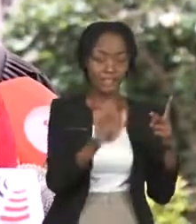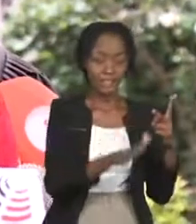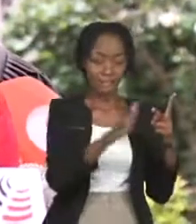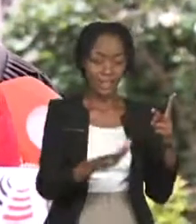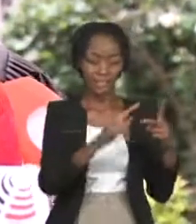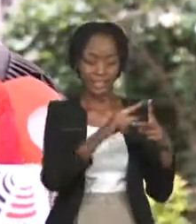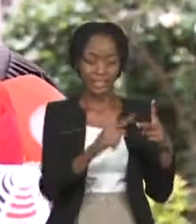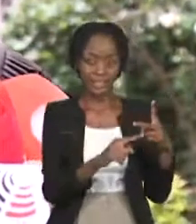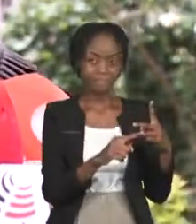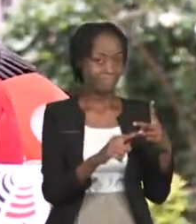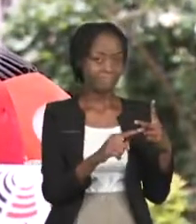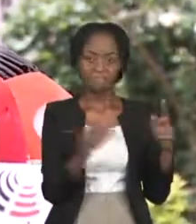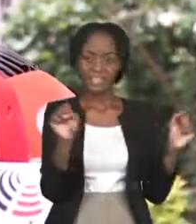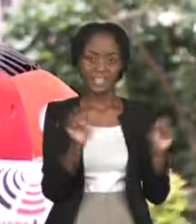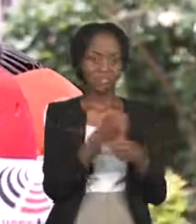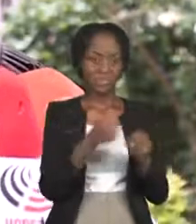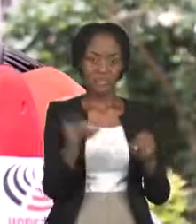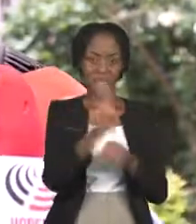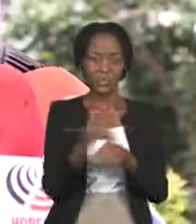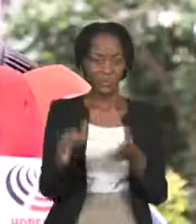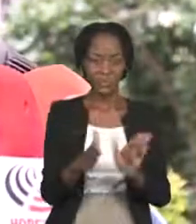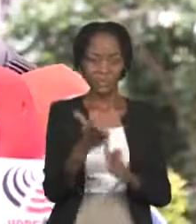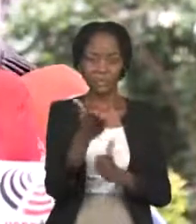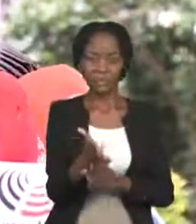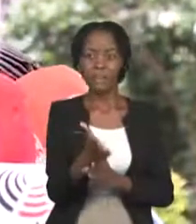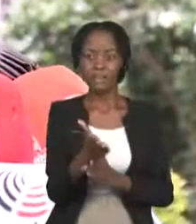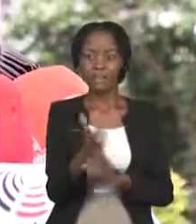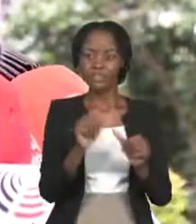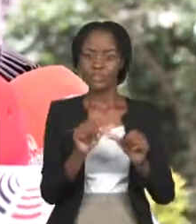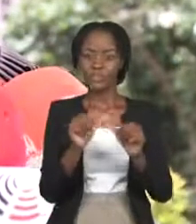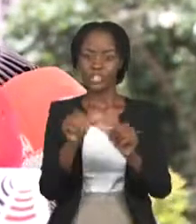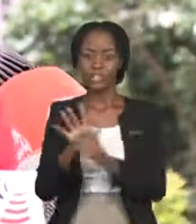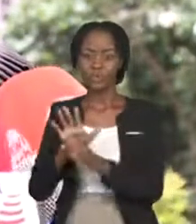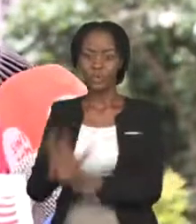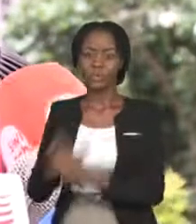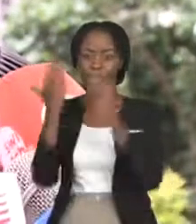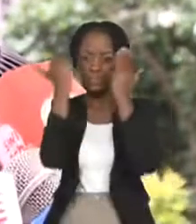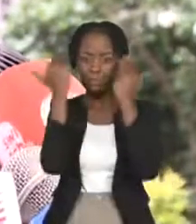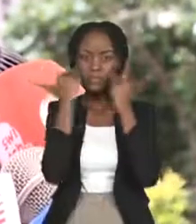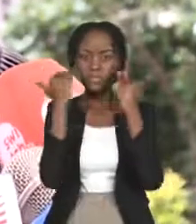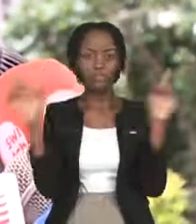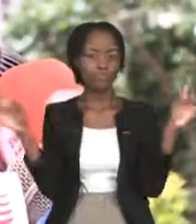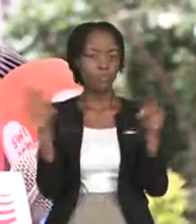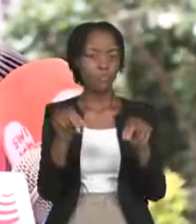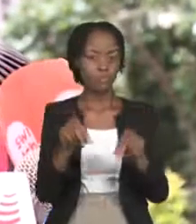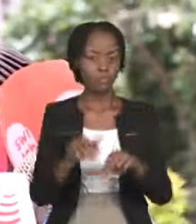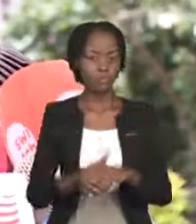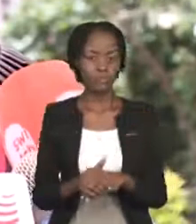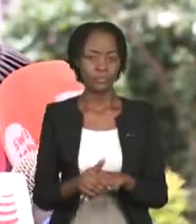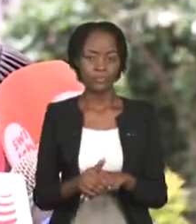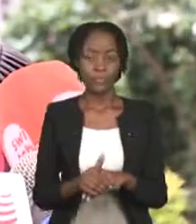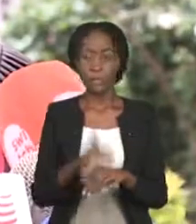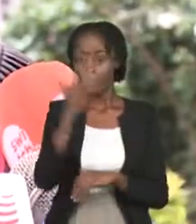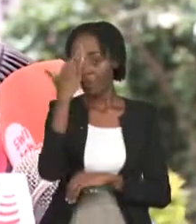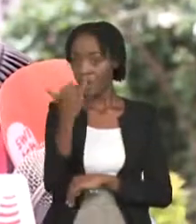undue advantage of the transition period and continue the machination that they have been up to for the last 4 years.